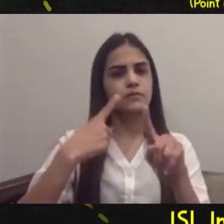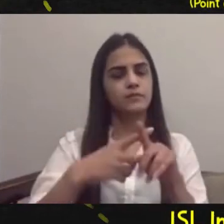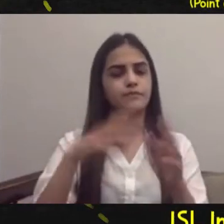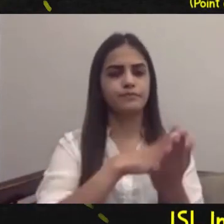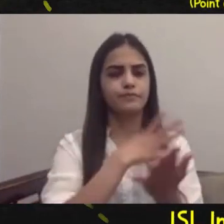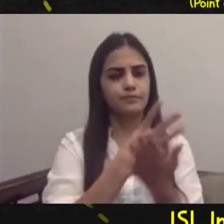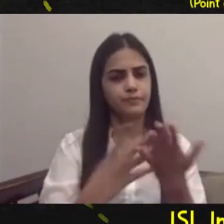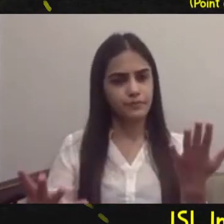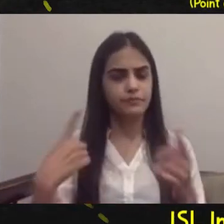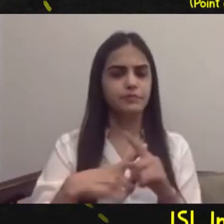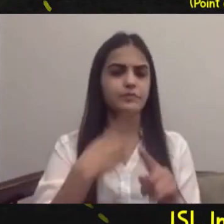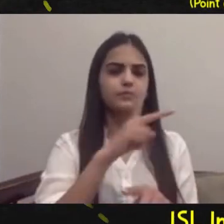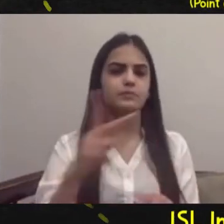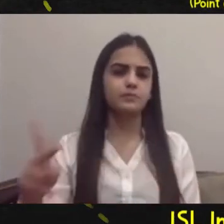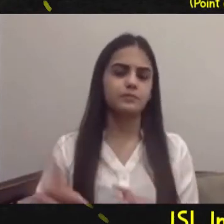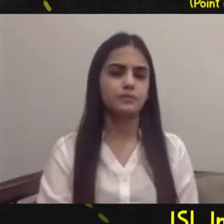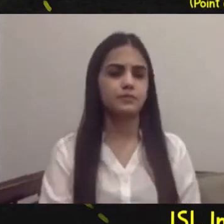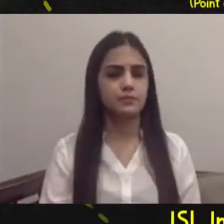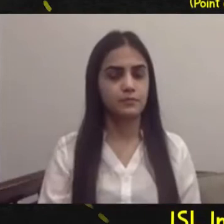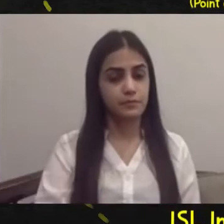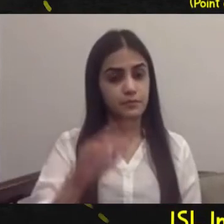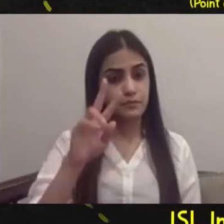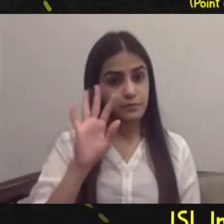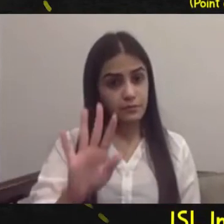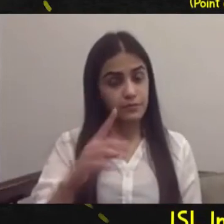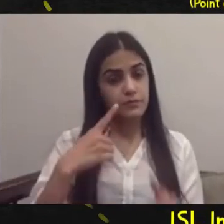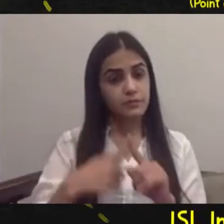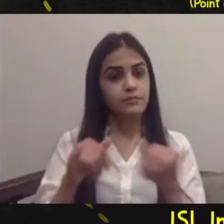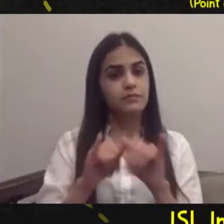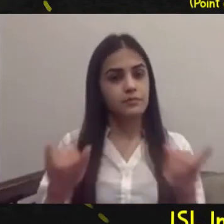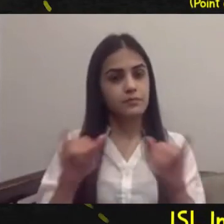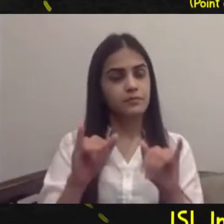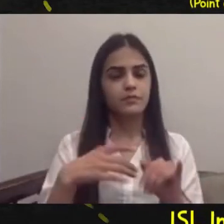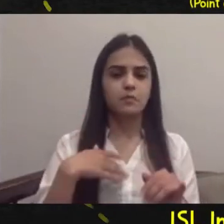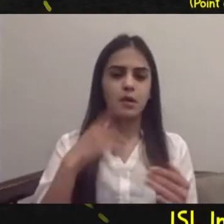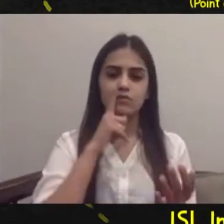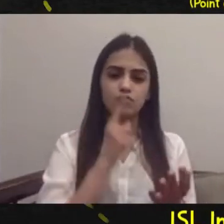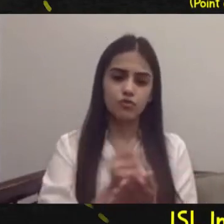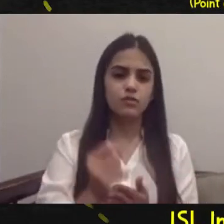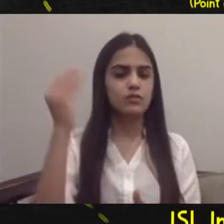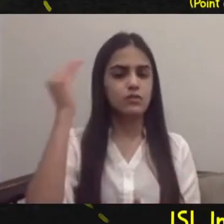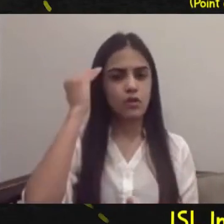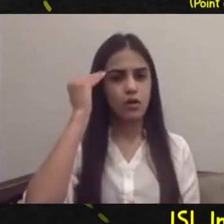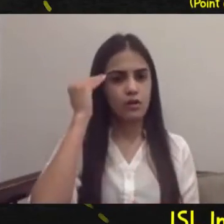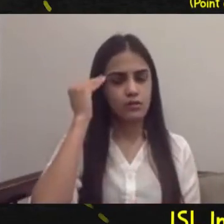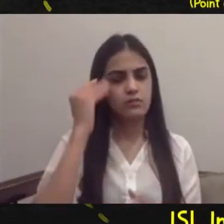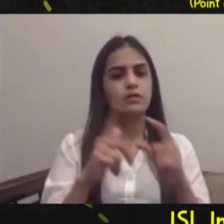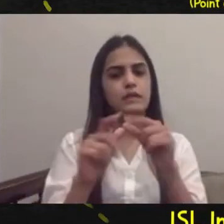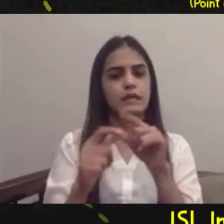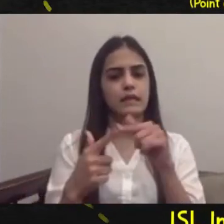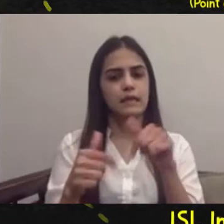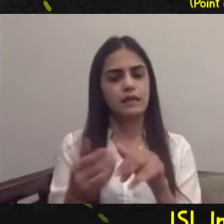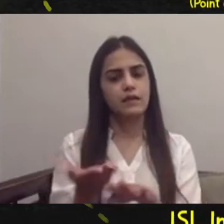dry. And strangely enough, we often trust the knowledge we get from data more than